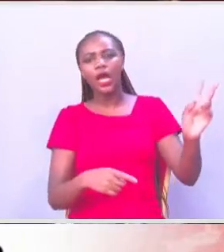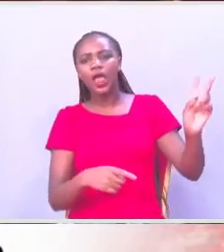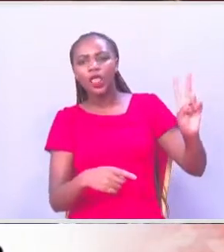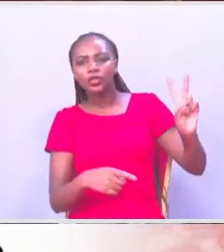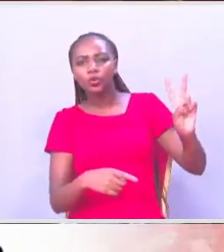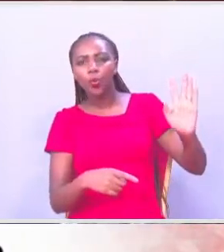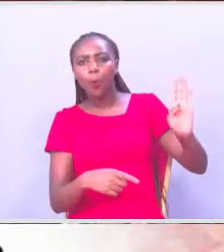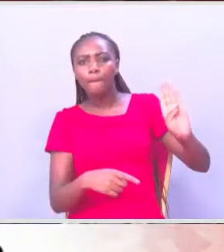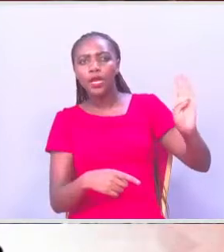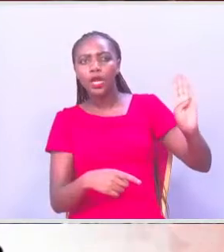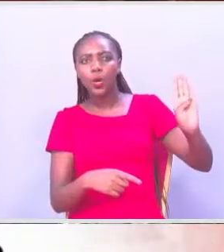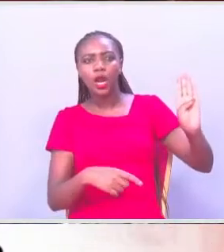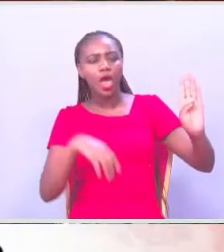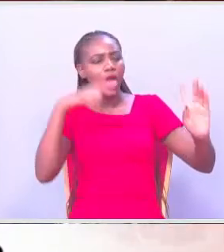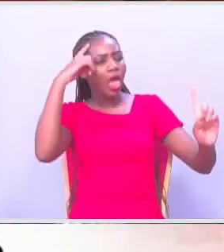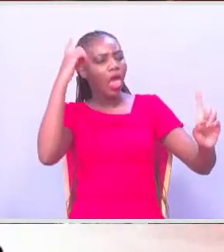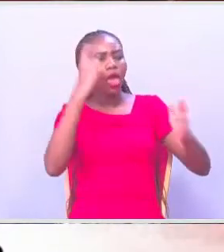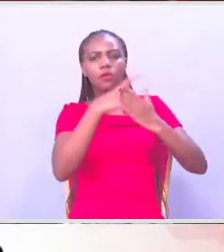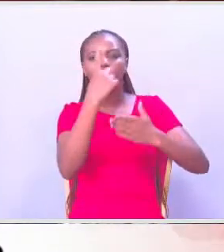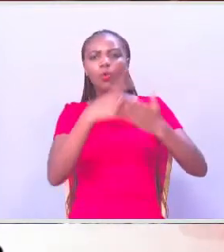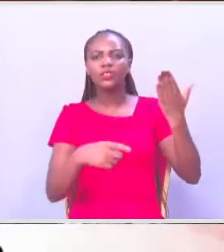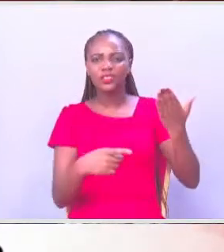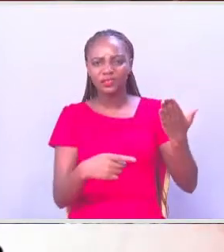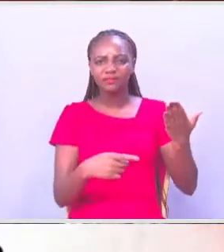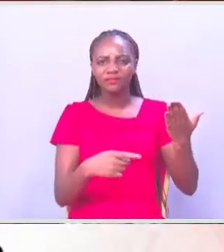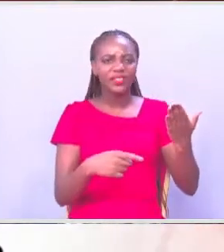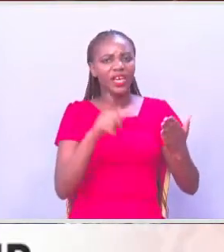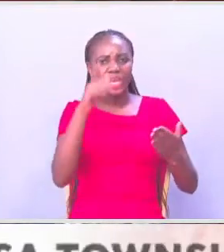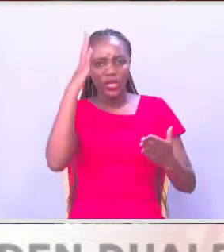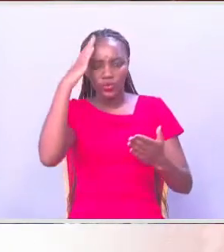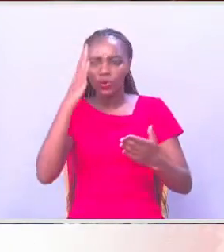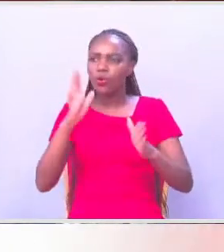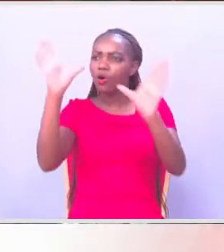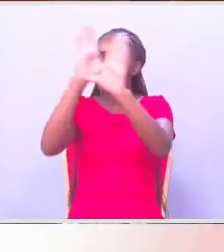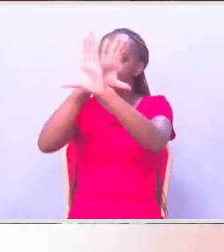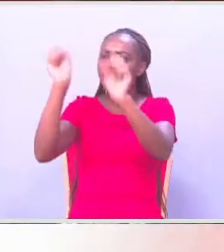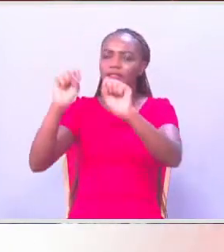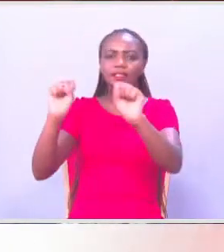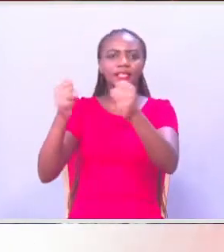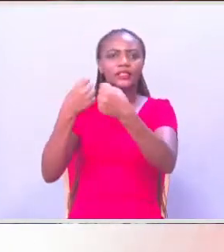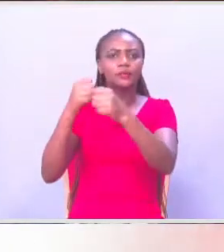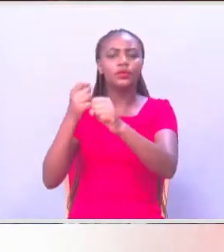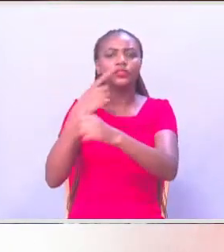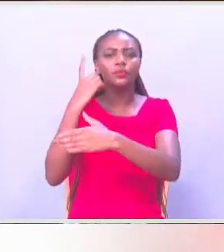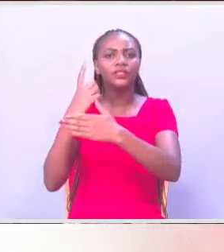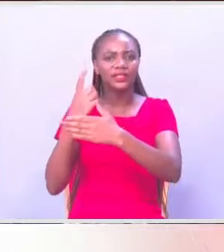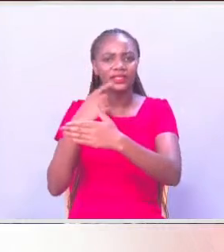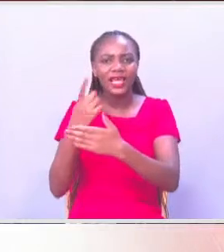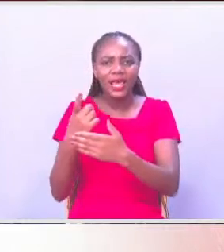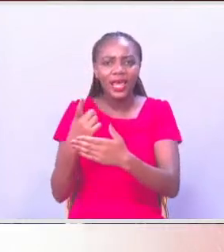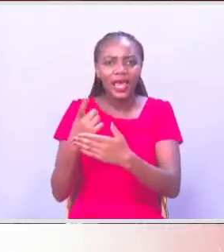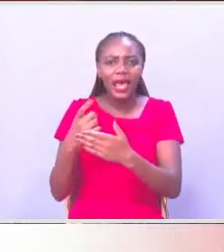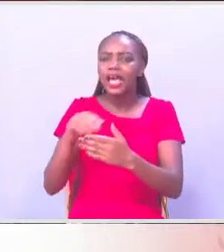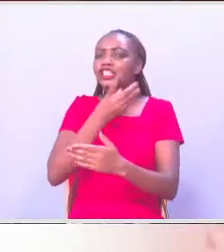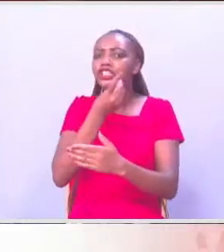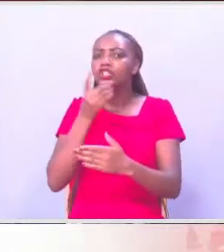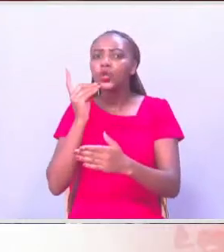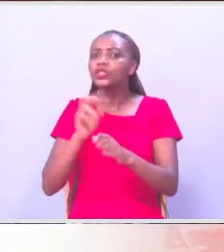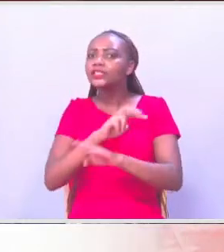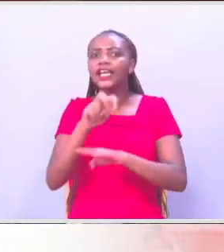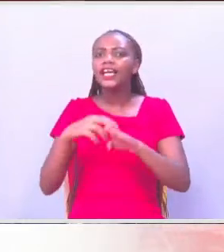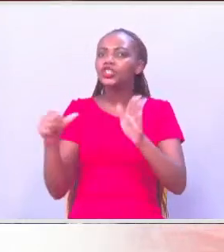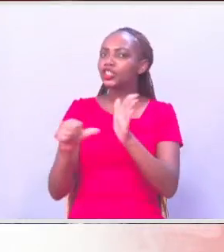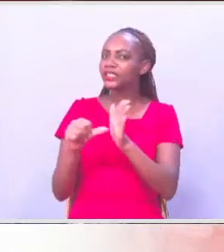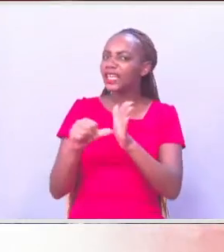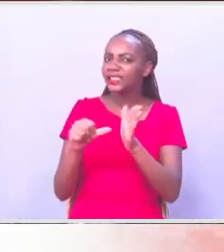billion purported. Mr. President, you cannot declare drought and national disaster. Mr.